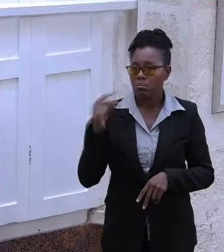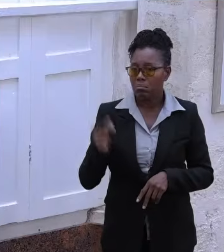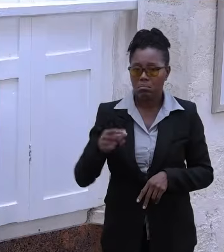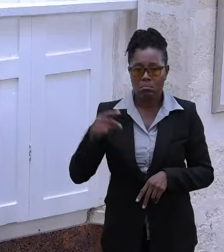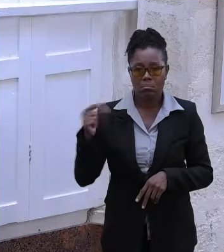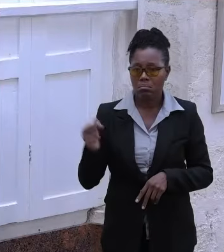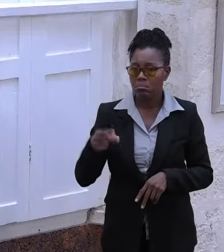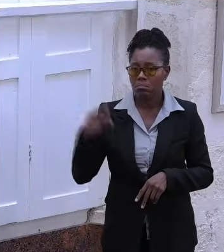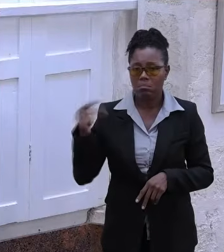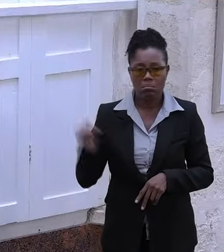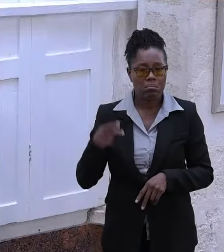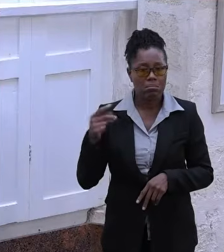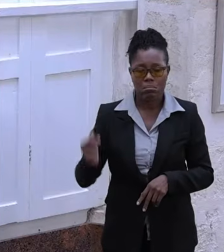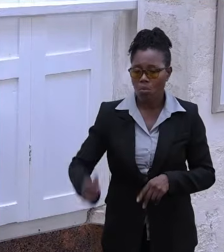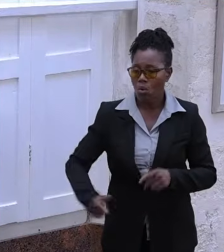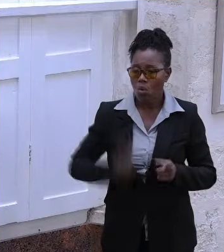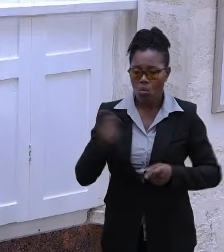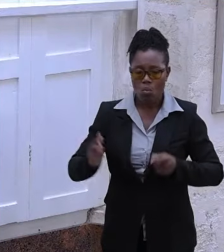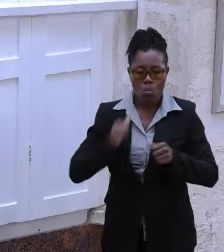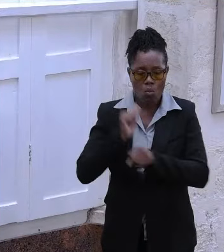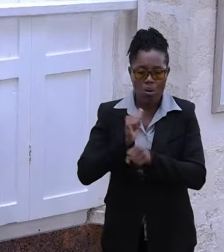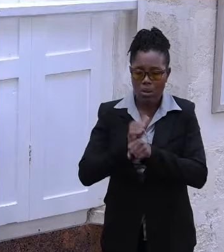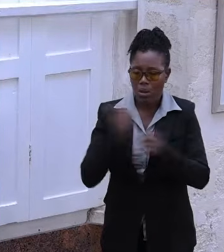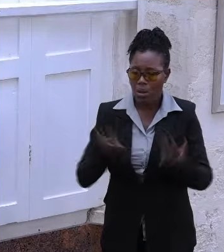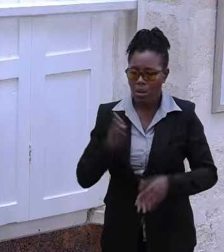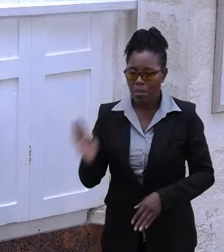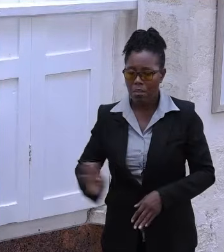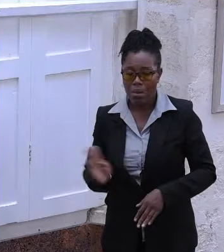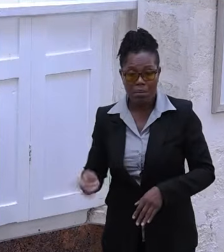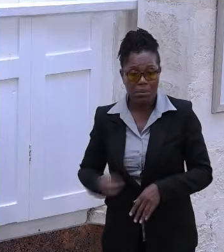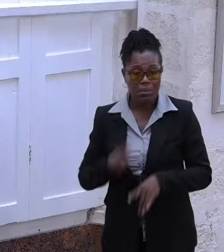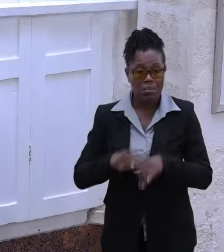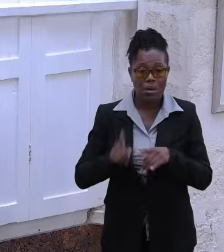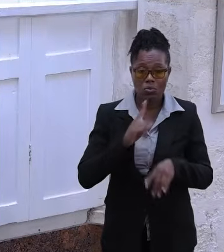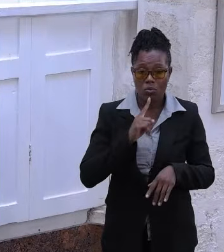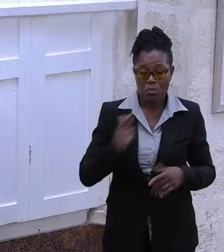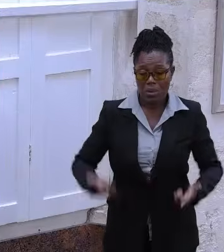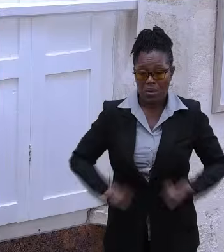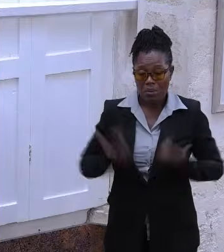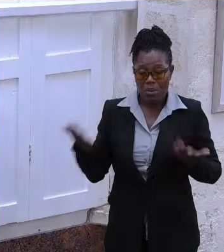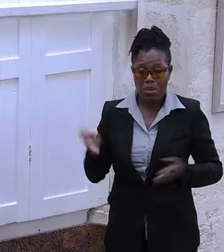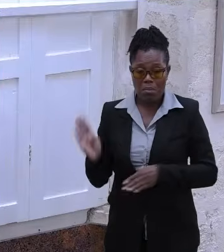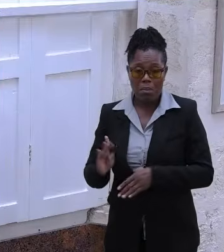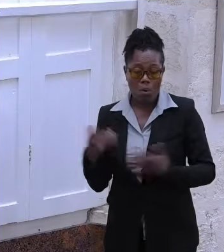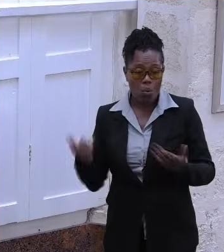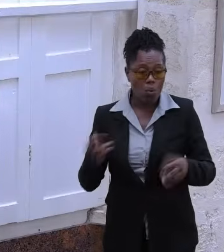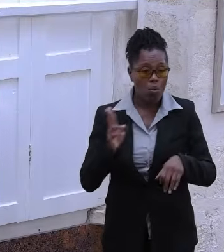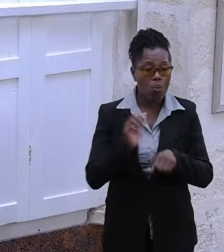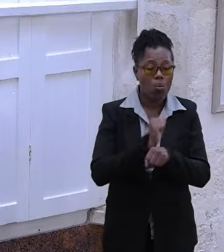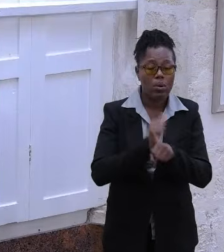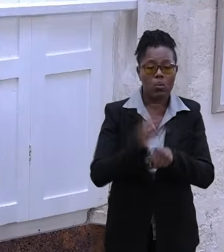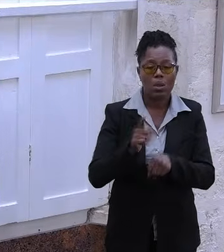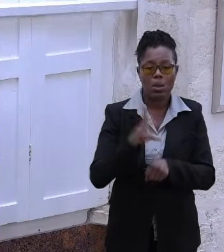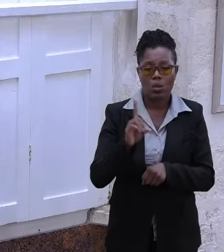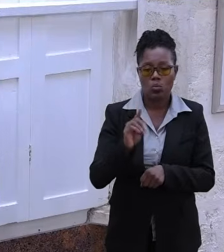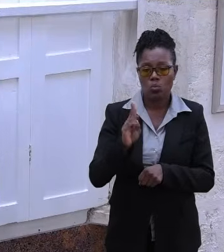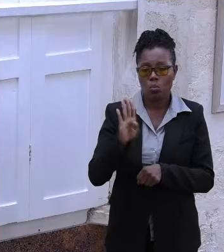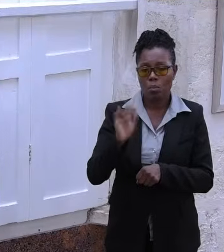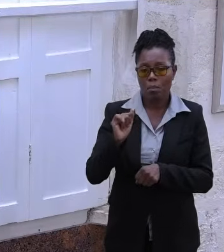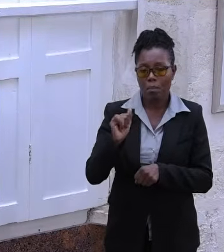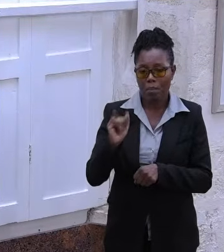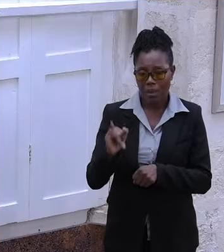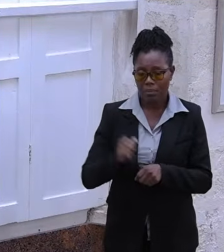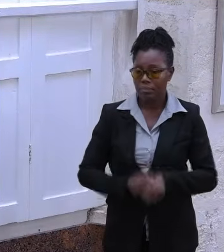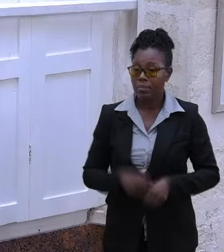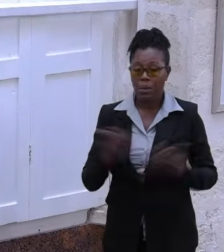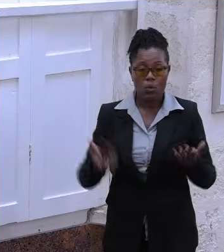You are in Barbados and you are working in Dubai as a result of technology. You're in Dubai and you're